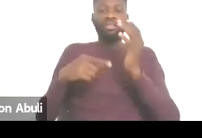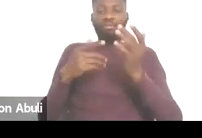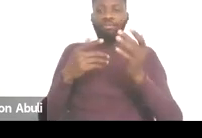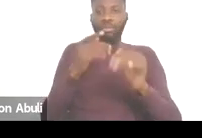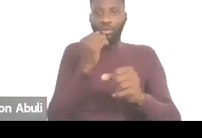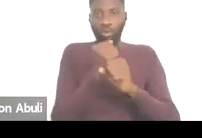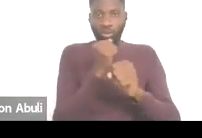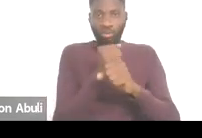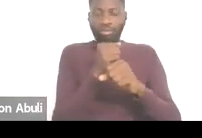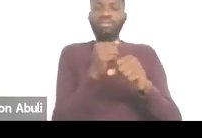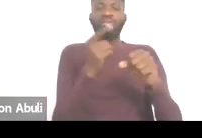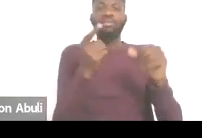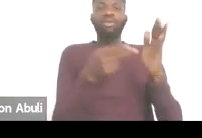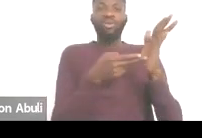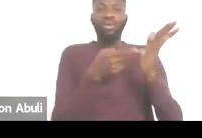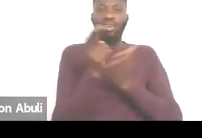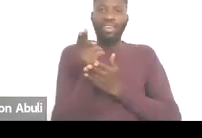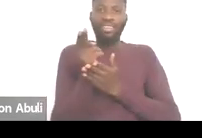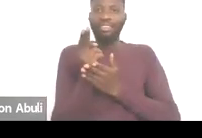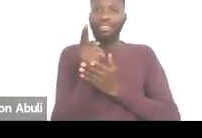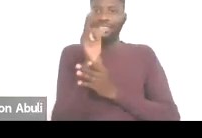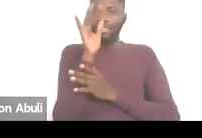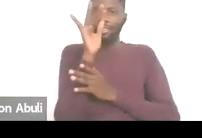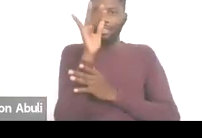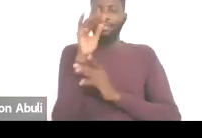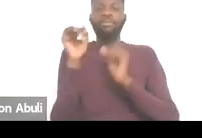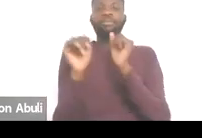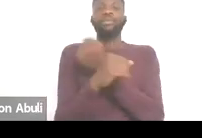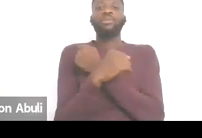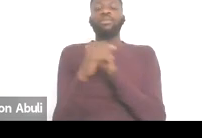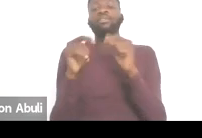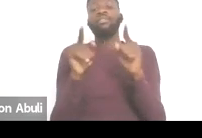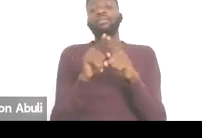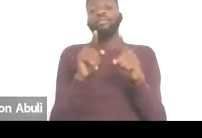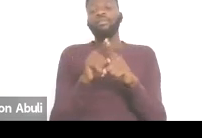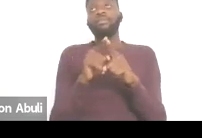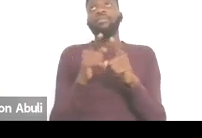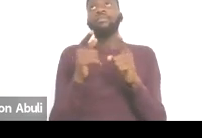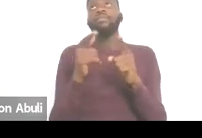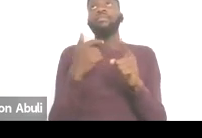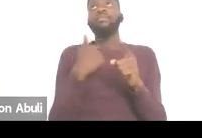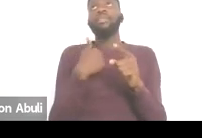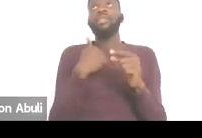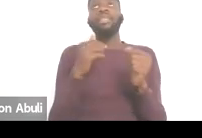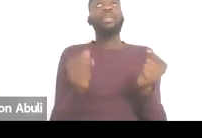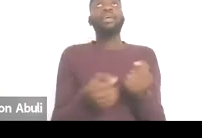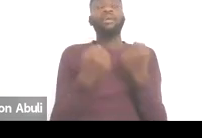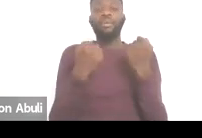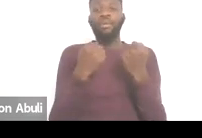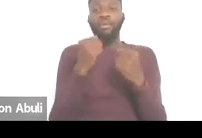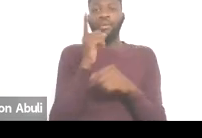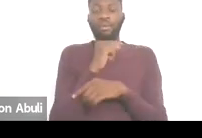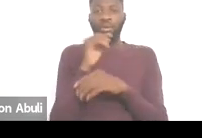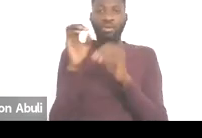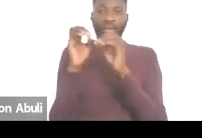are genuine, these people cannot be lying to me. And to make matters worse, that I had gone through the